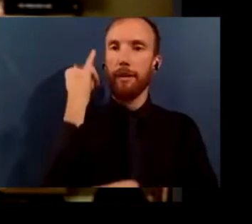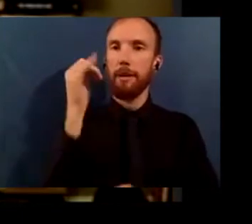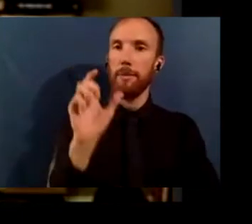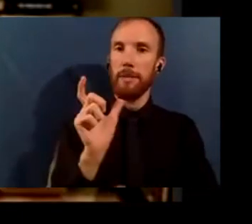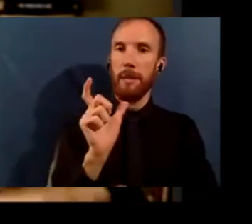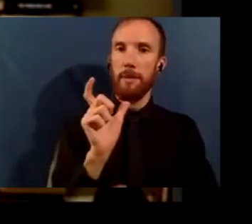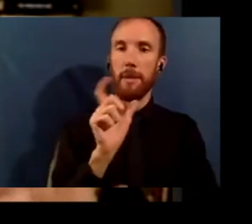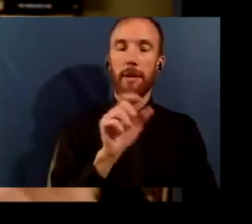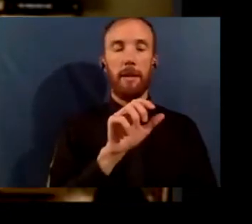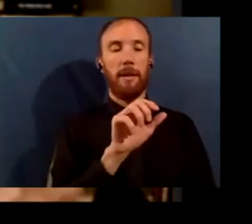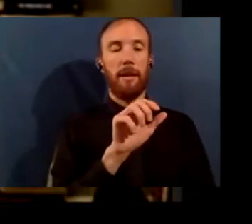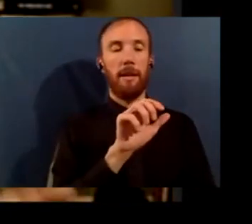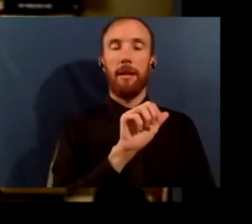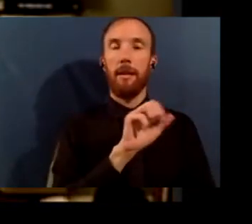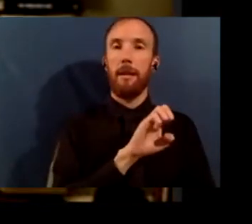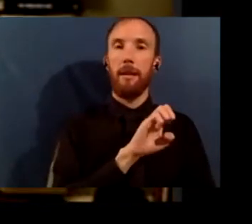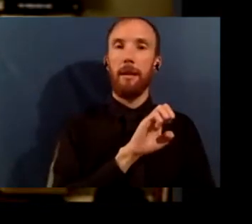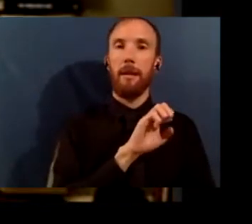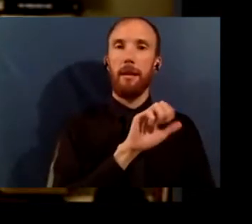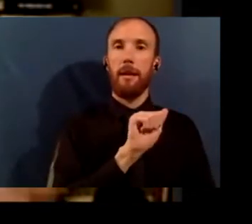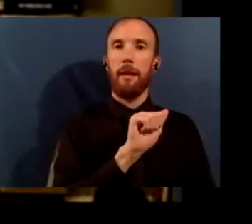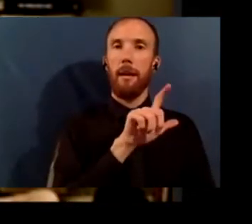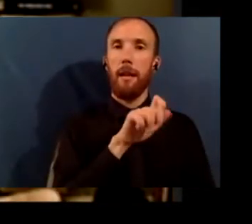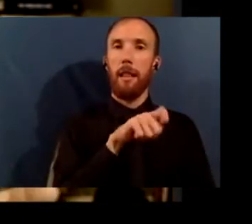which was a